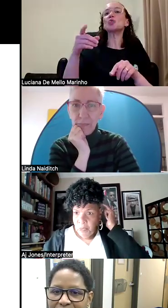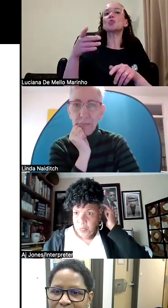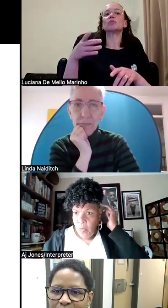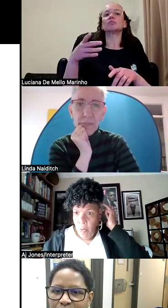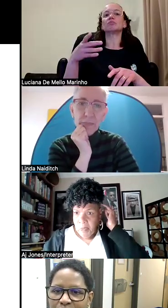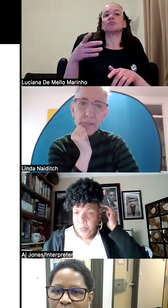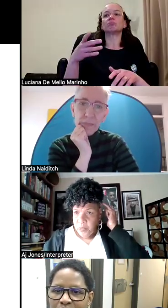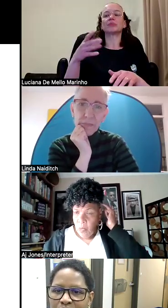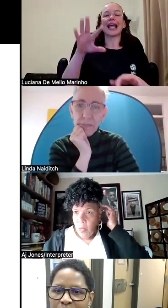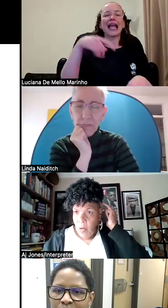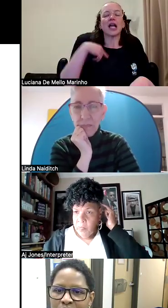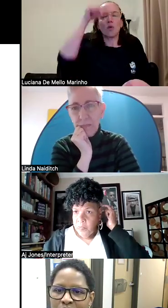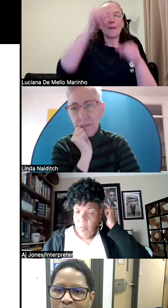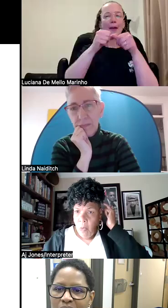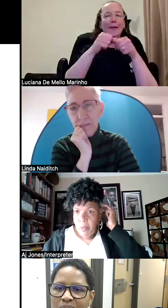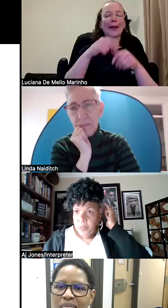But